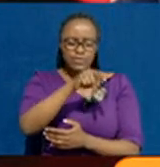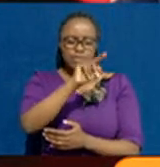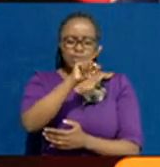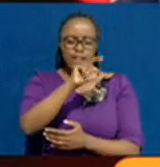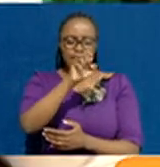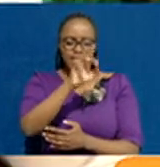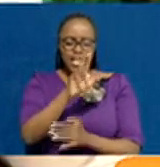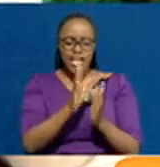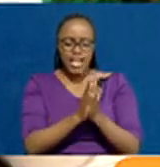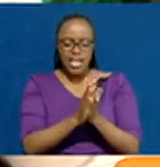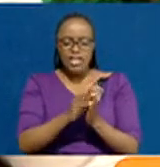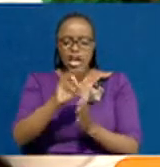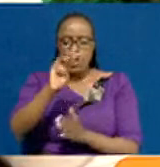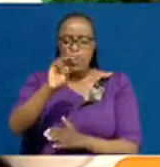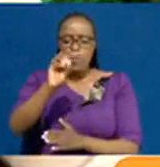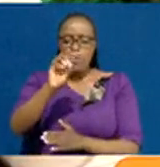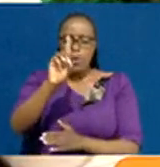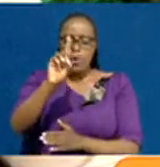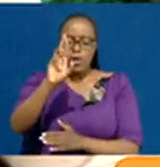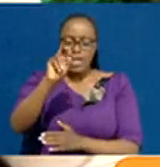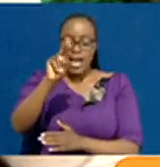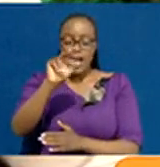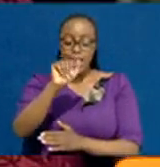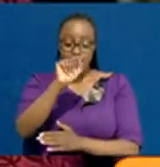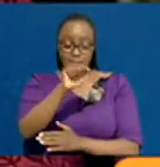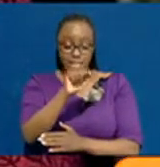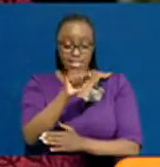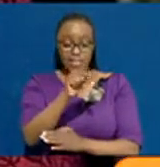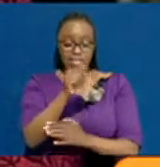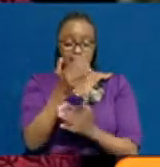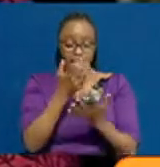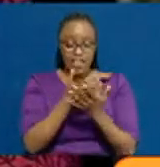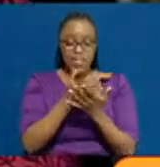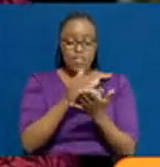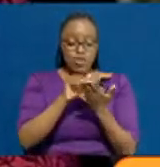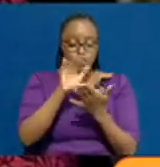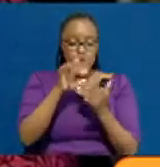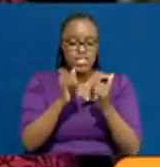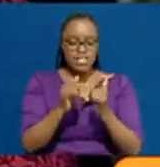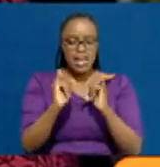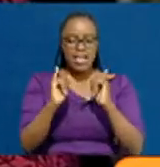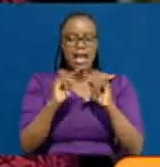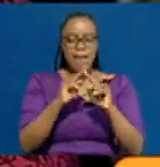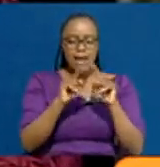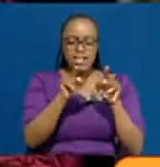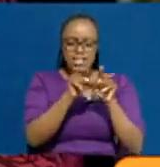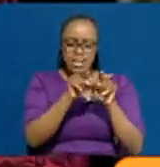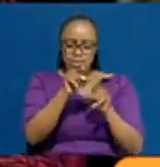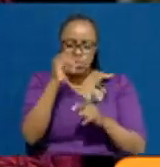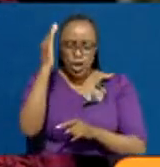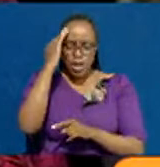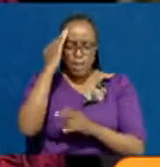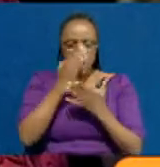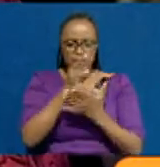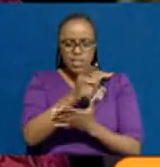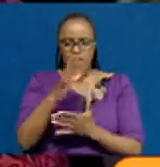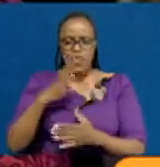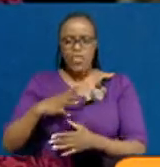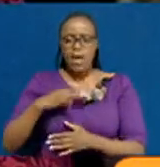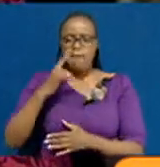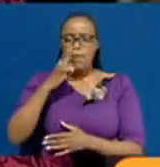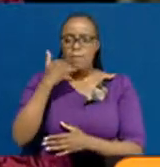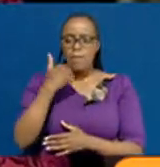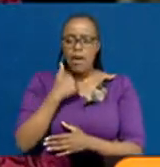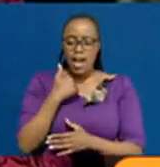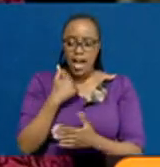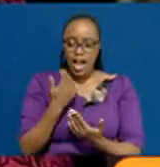Yes, that's where a lot of the evidence is based on clinical trials. As you may remember, some of you maybe who have